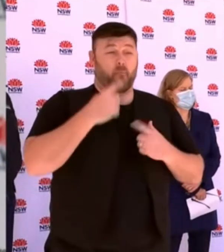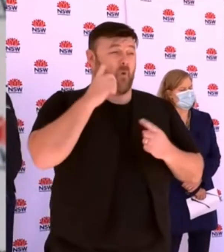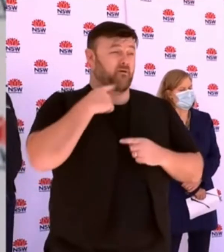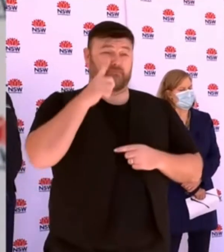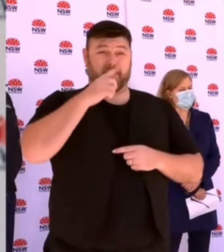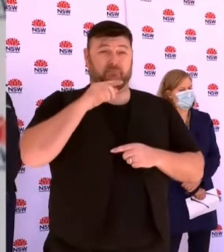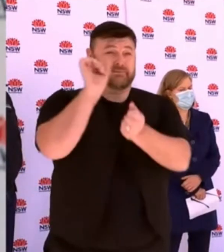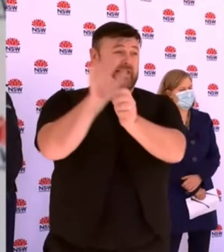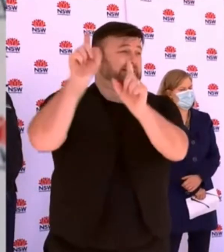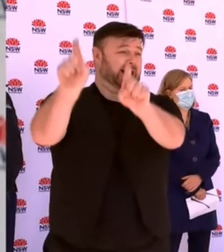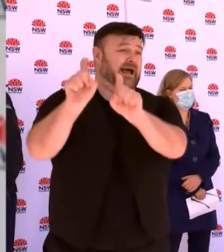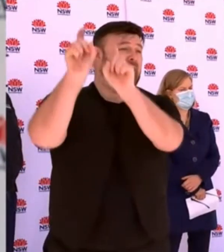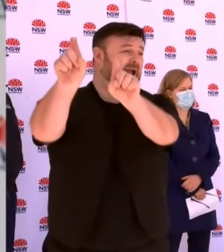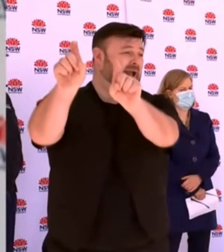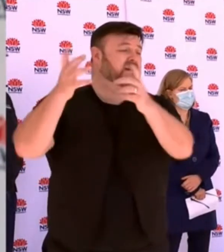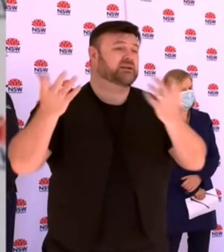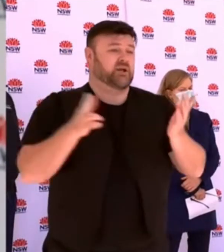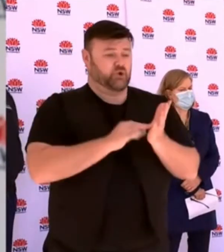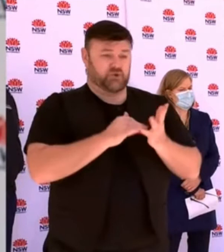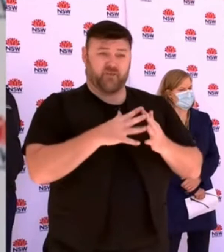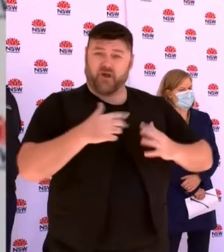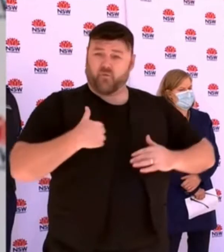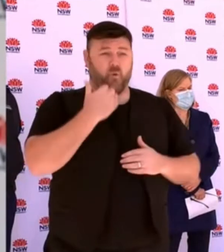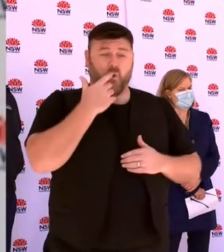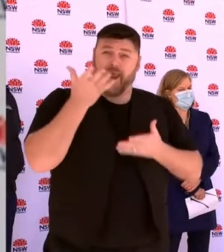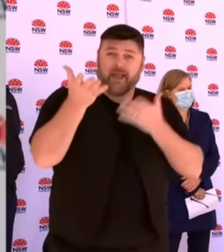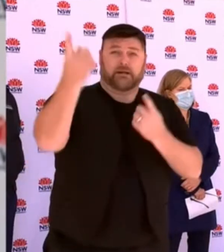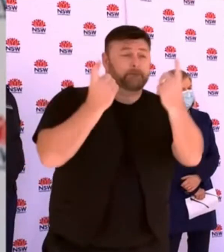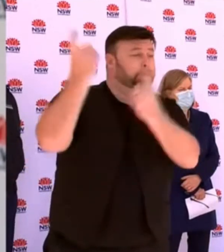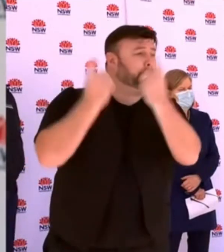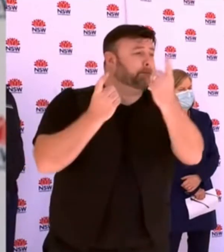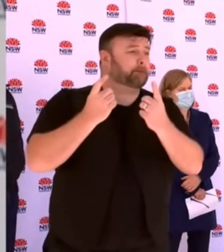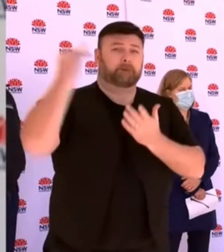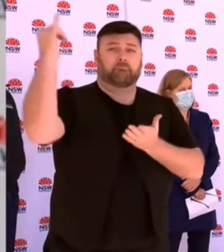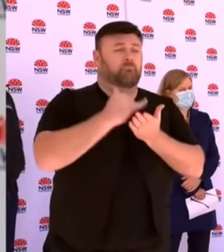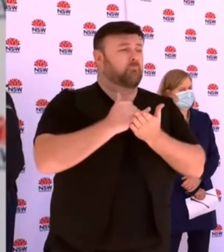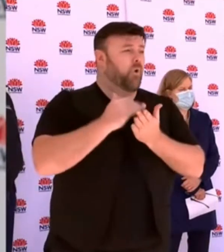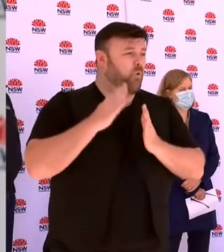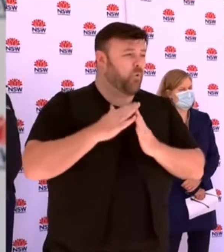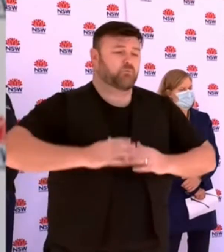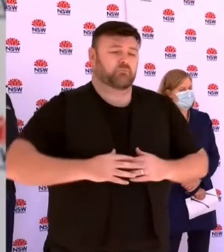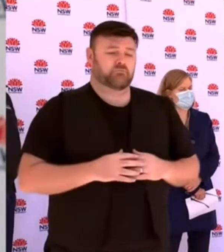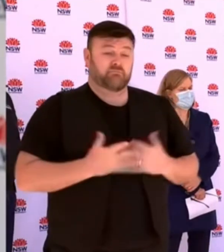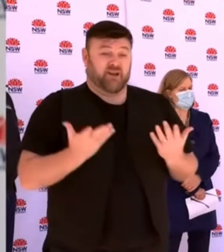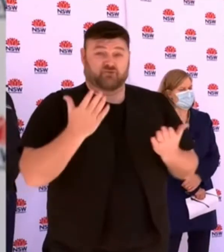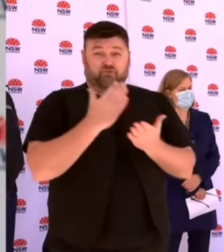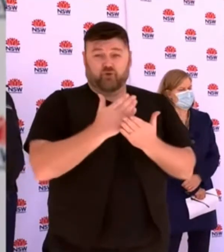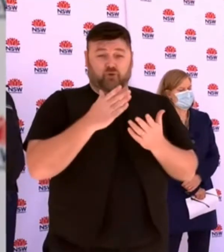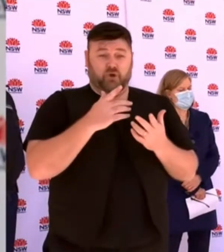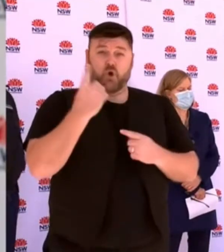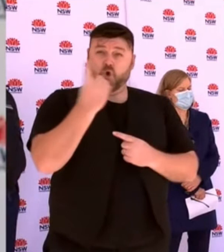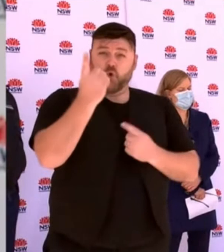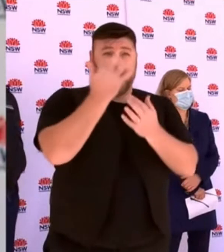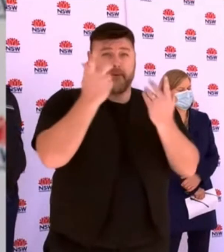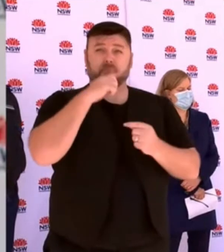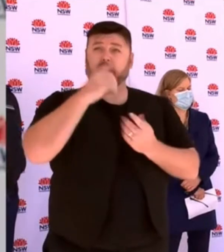home. New South Wales has always done our fair share, and again, the number of people coming home doesn't change the risk. This is